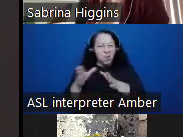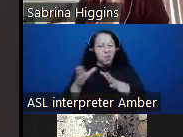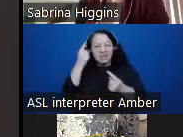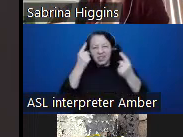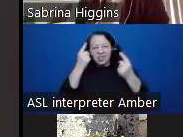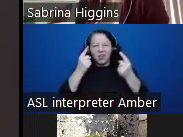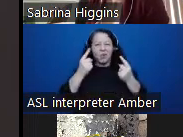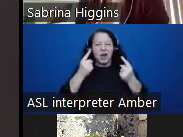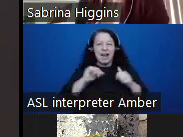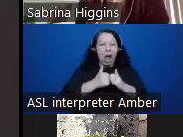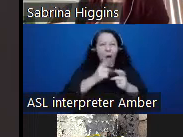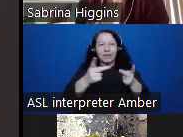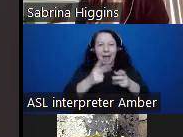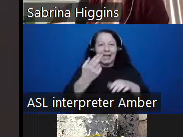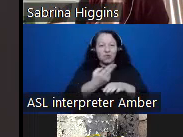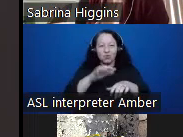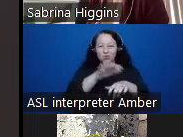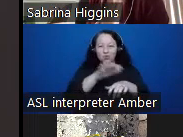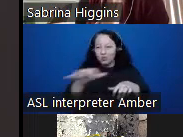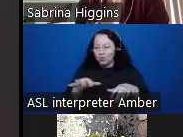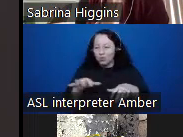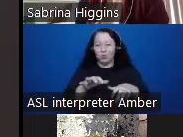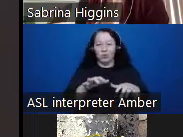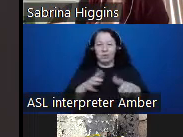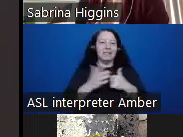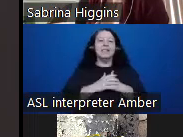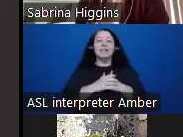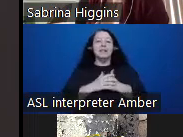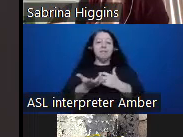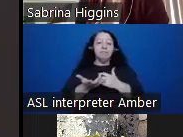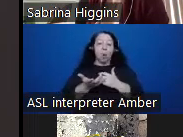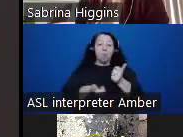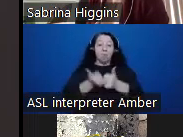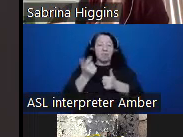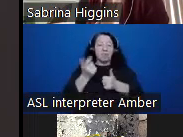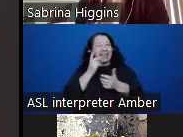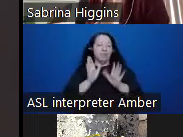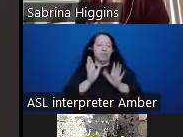spatial organization of these cases. Most of the ones, I think part of the reason why we